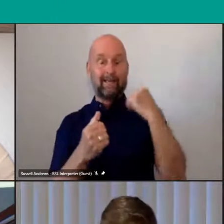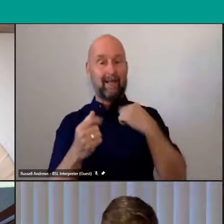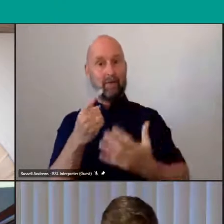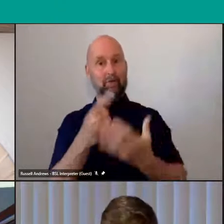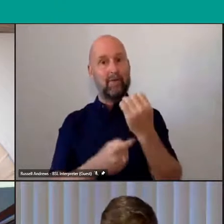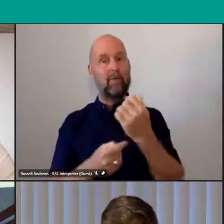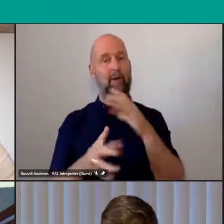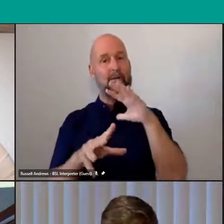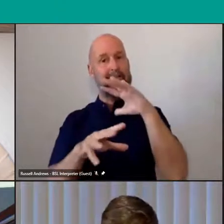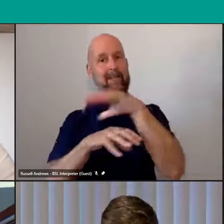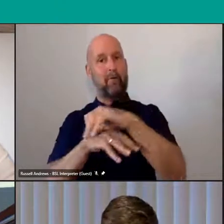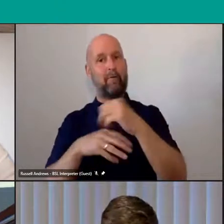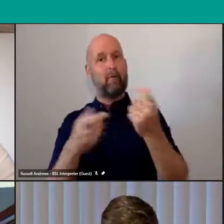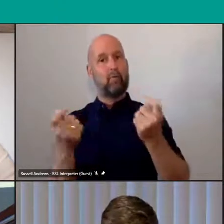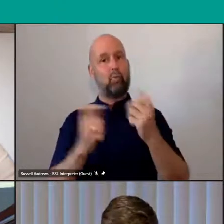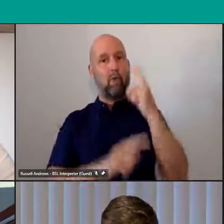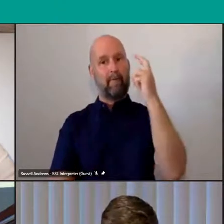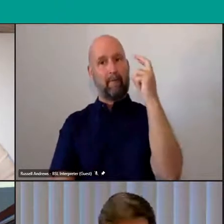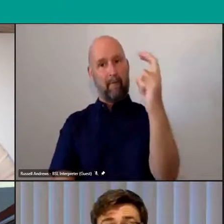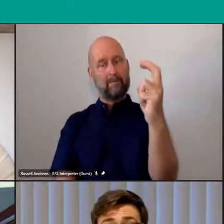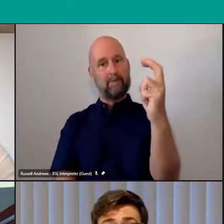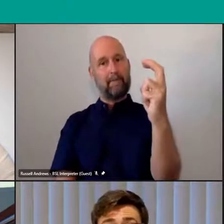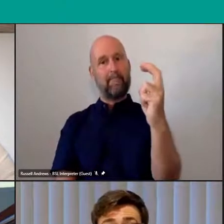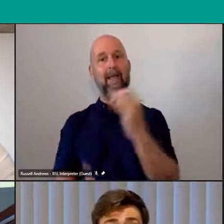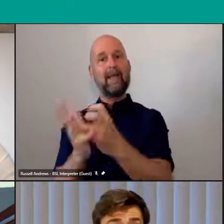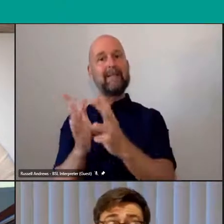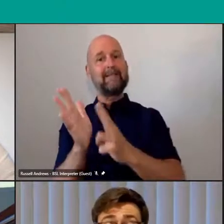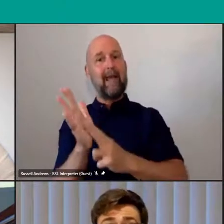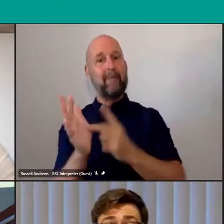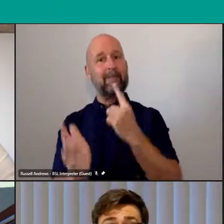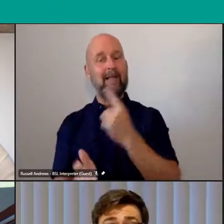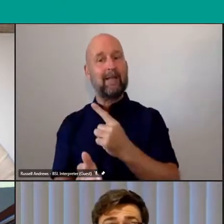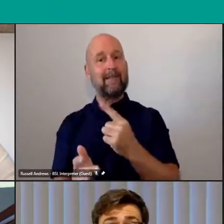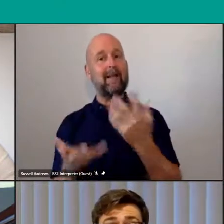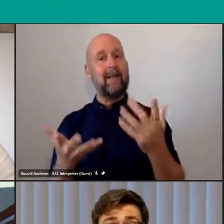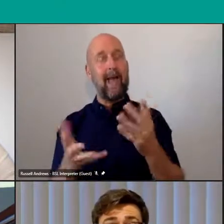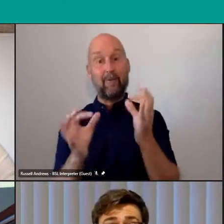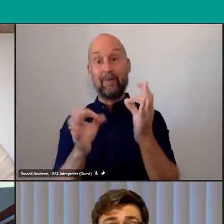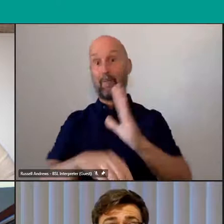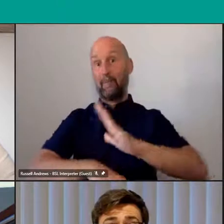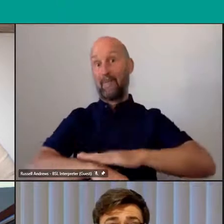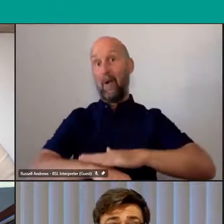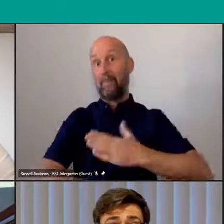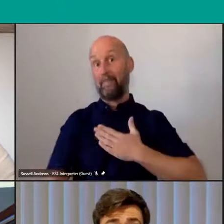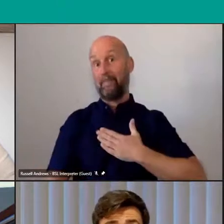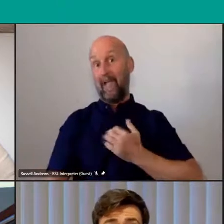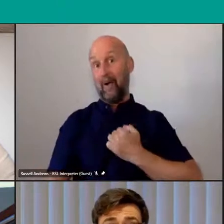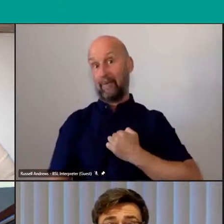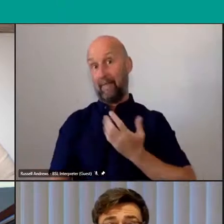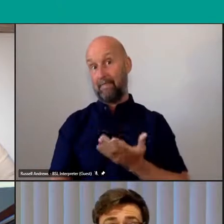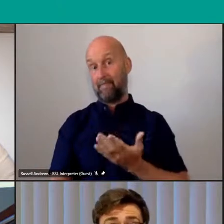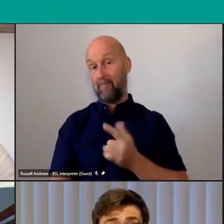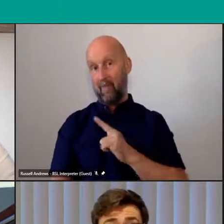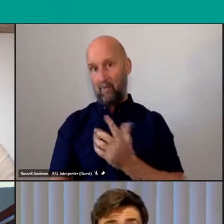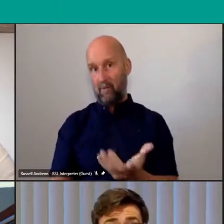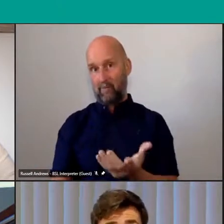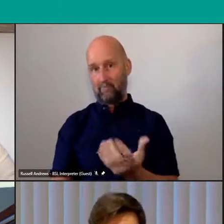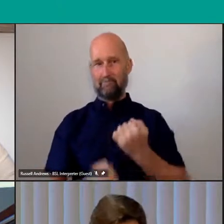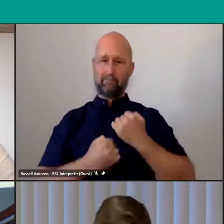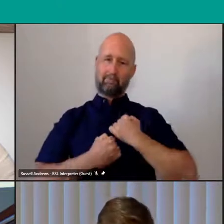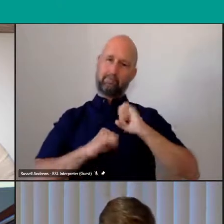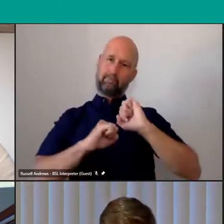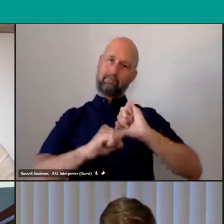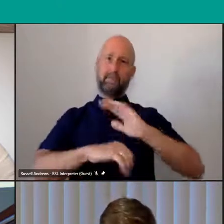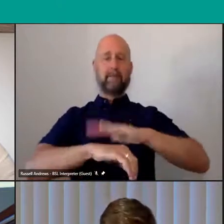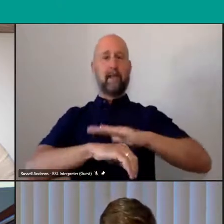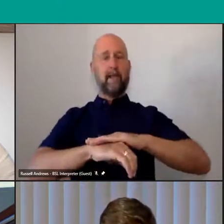taking control of our buses. To quote Simon, now is our time. Why shouldn't it be our time? Now let's claim